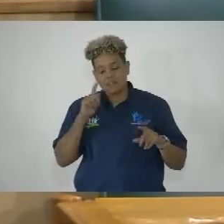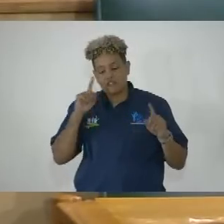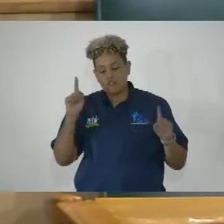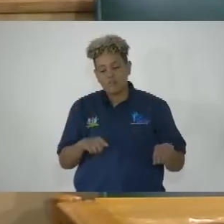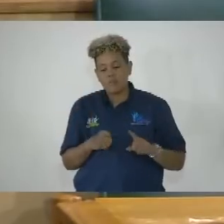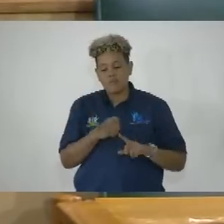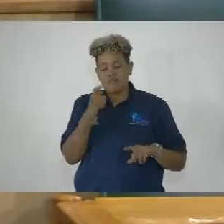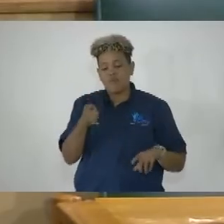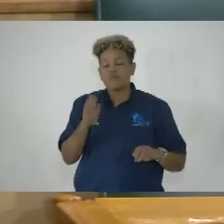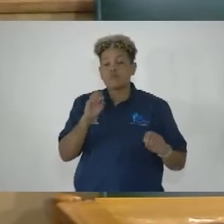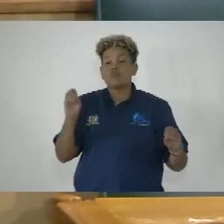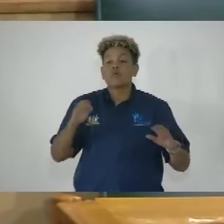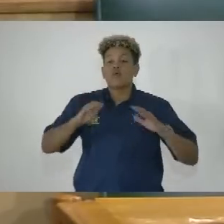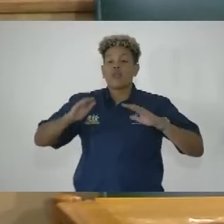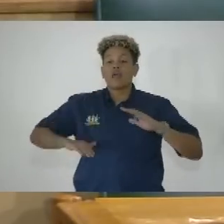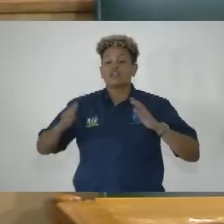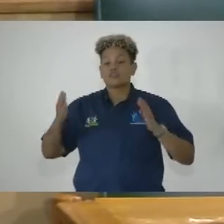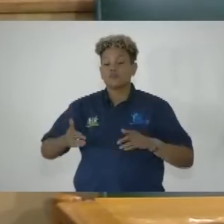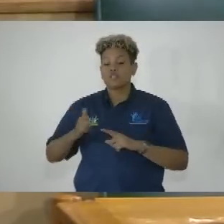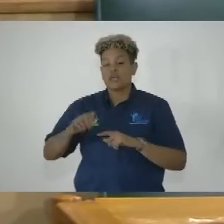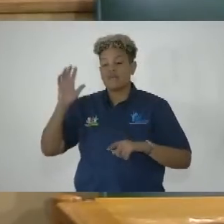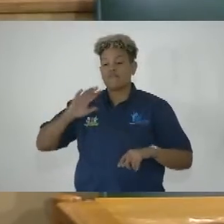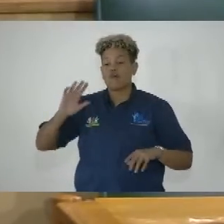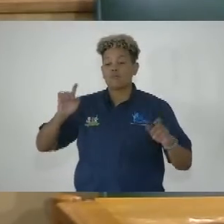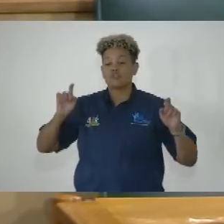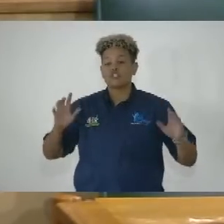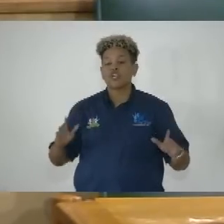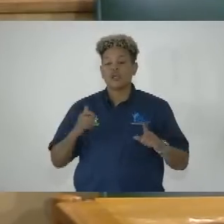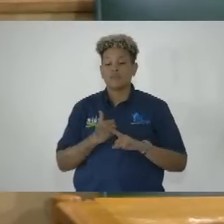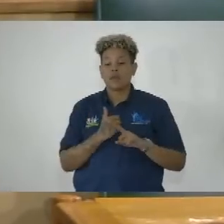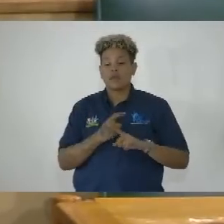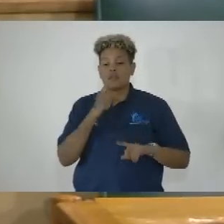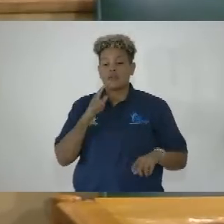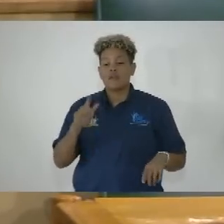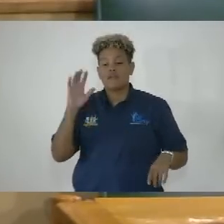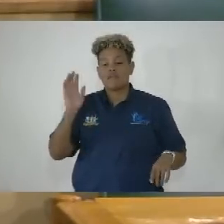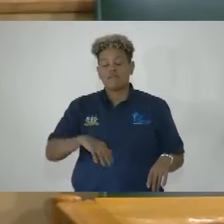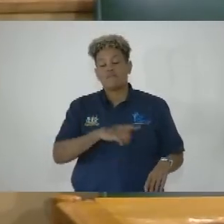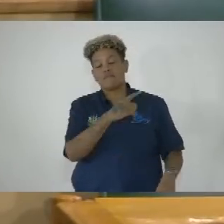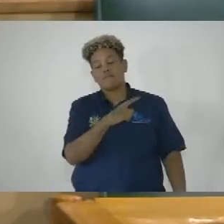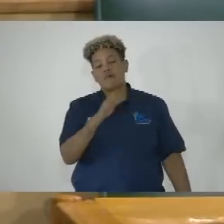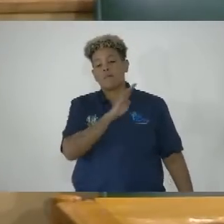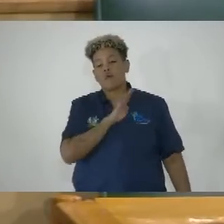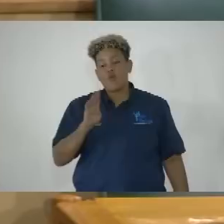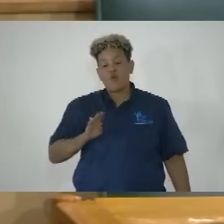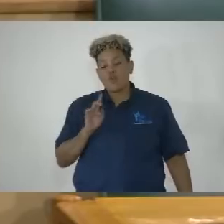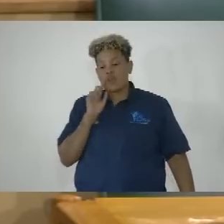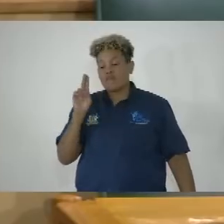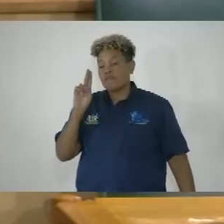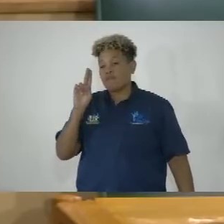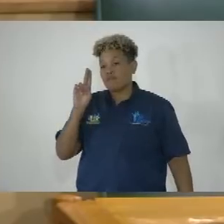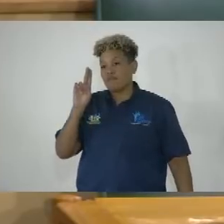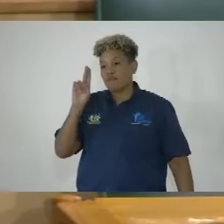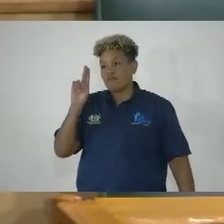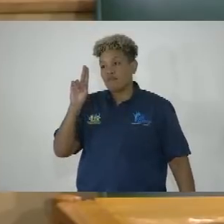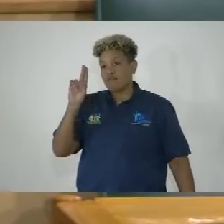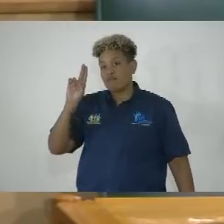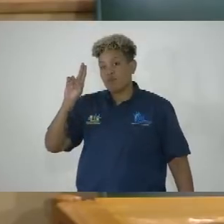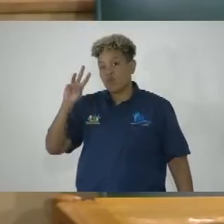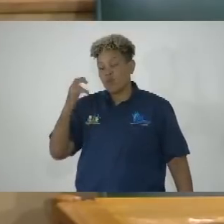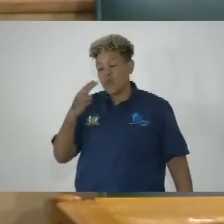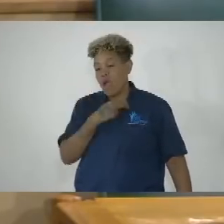from no lesser persons than the former chairman of the board of the University Hospital of the West